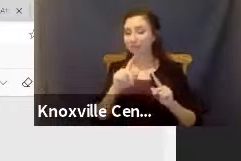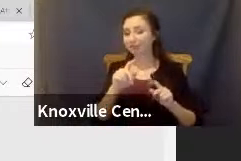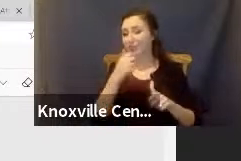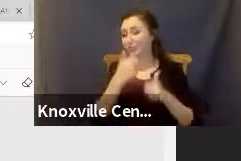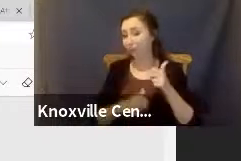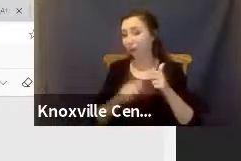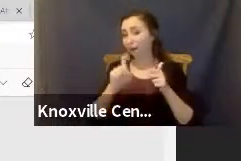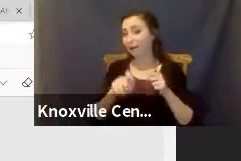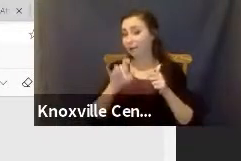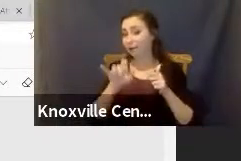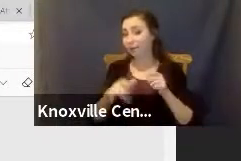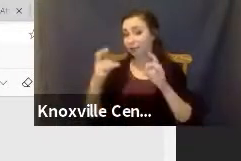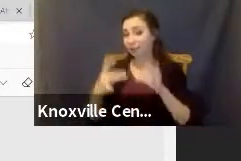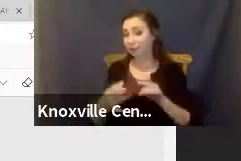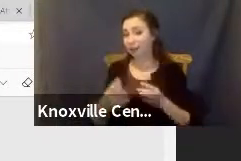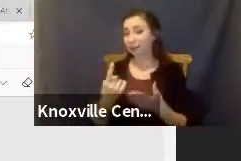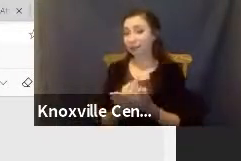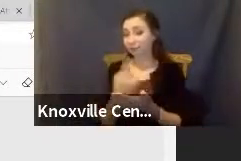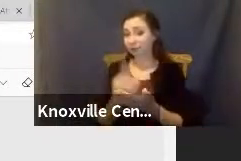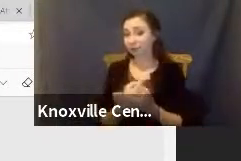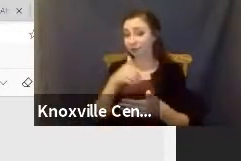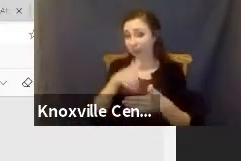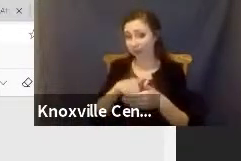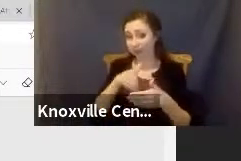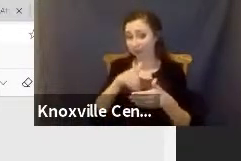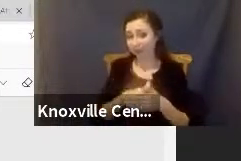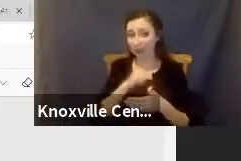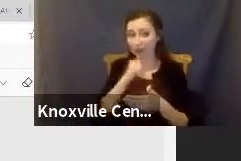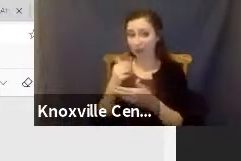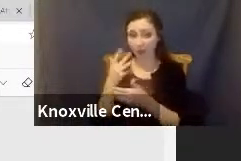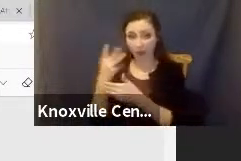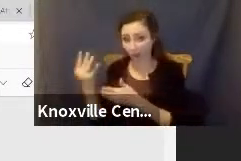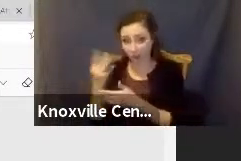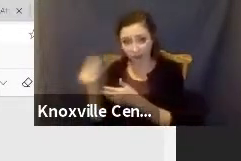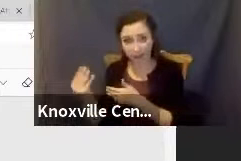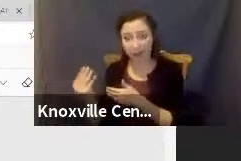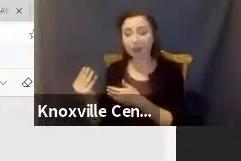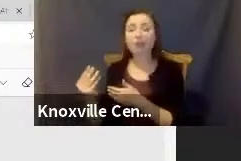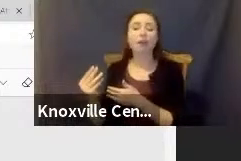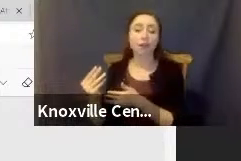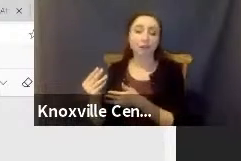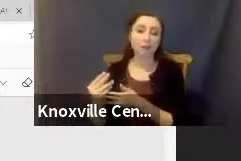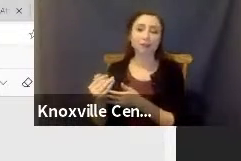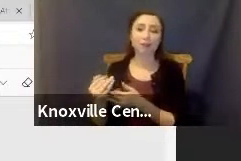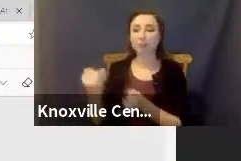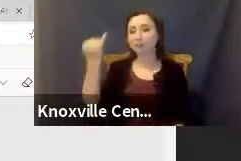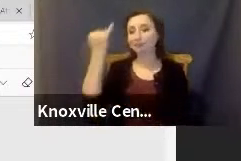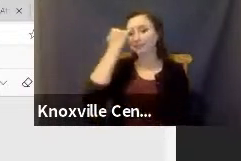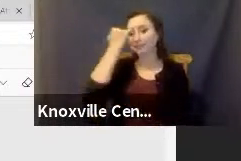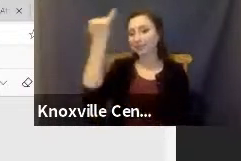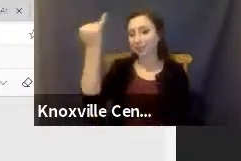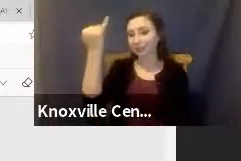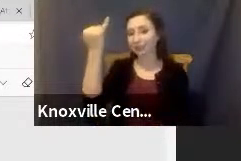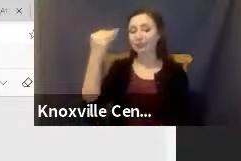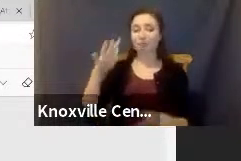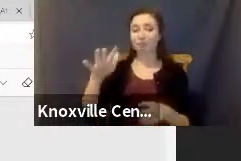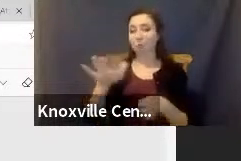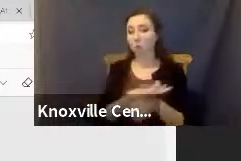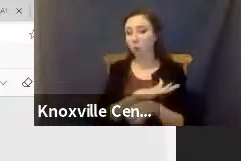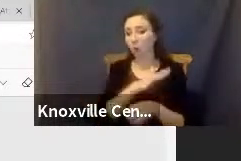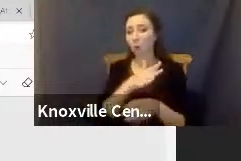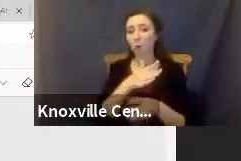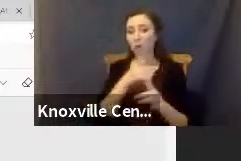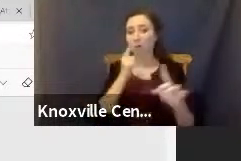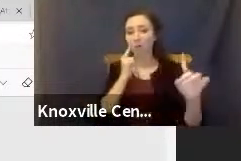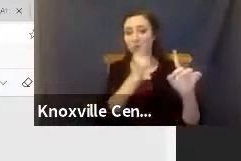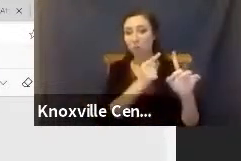this is inside sometimes and not outside. But the idea of just the whole point of socially